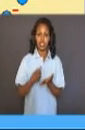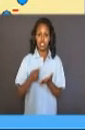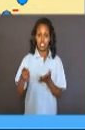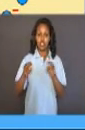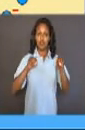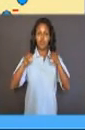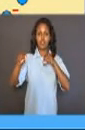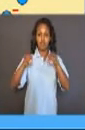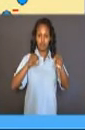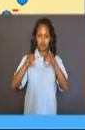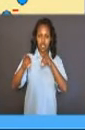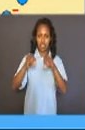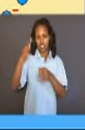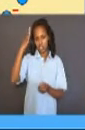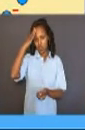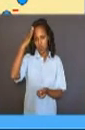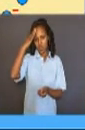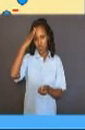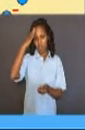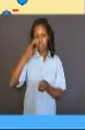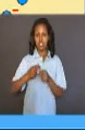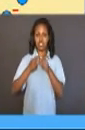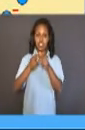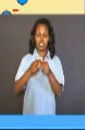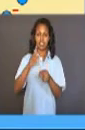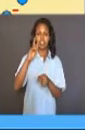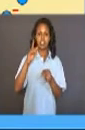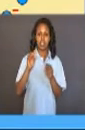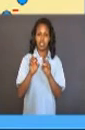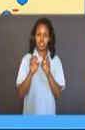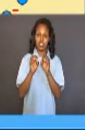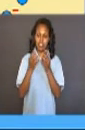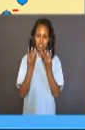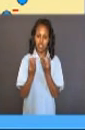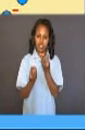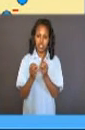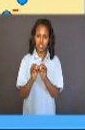This movement is known as diffusion current.